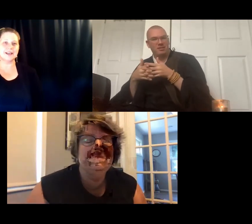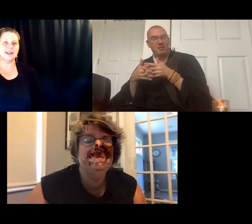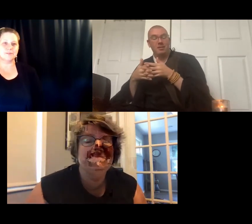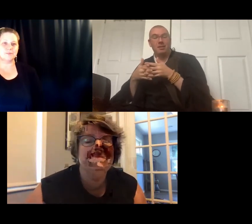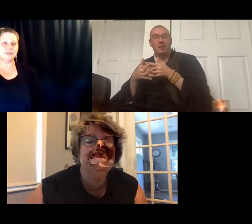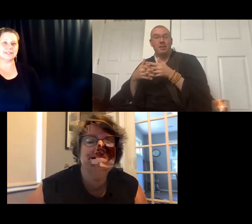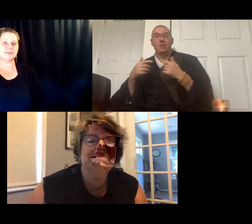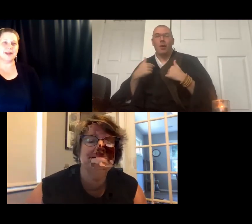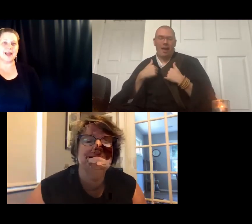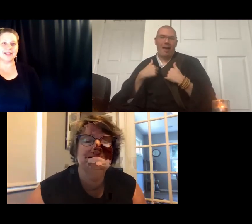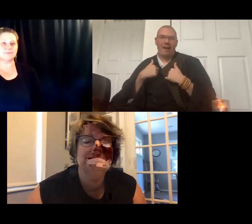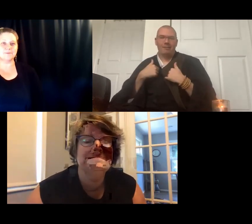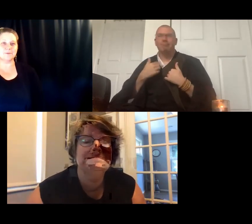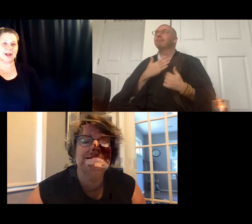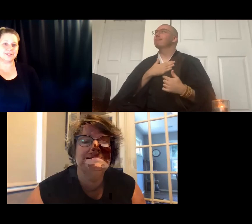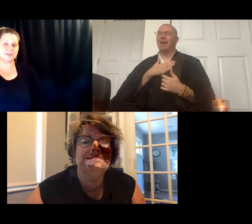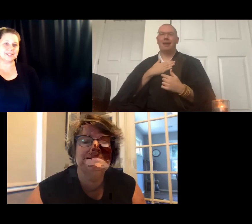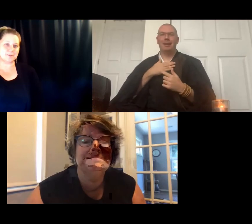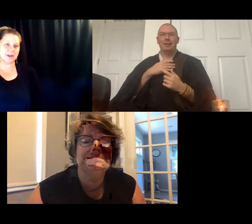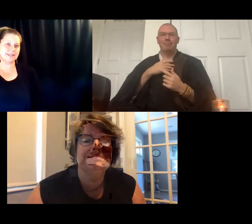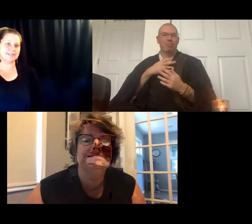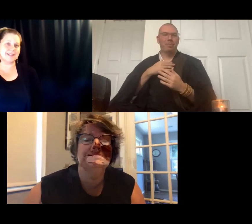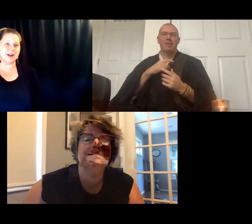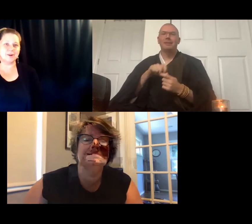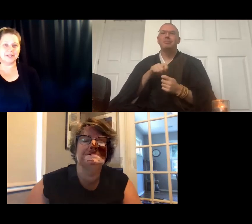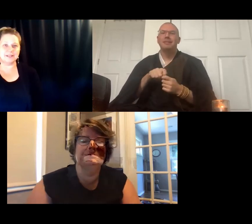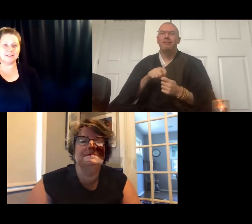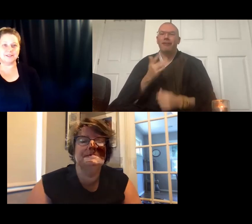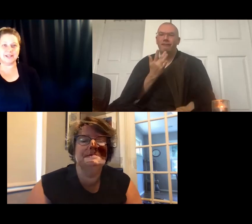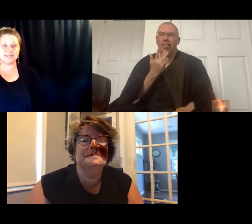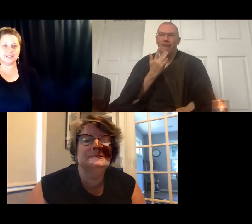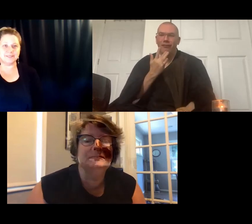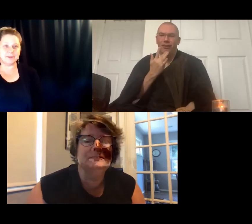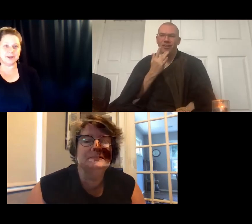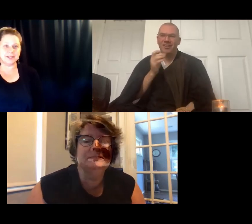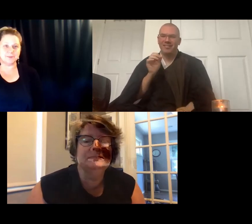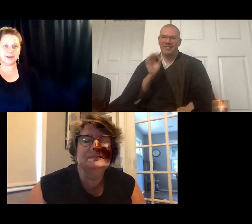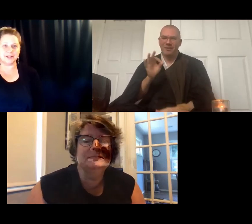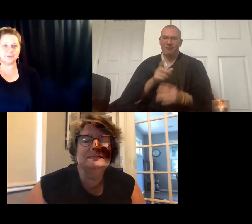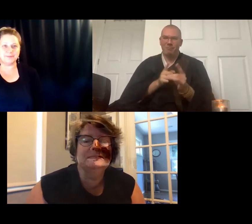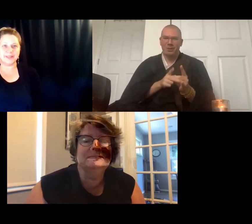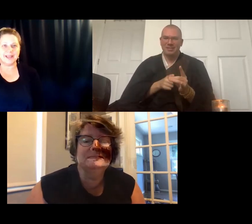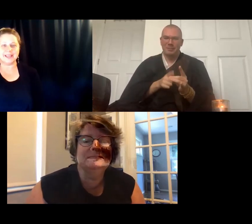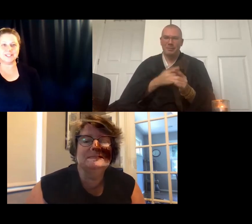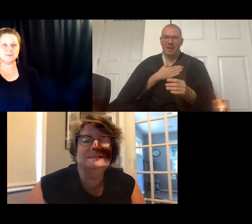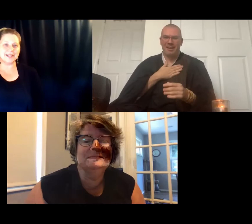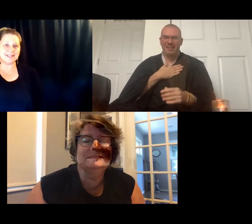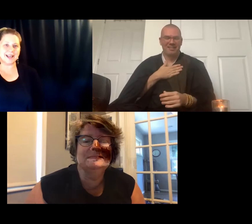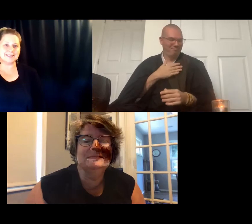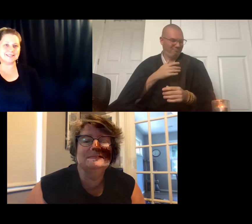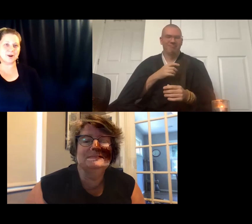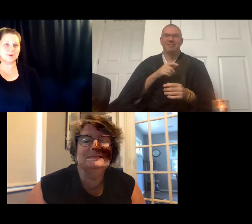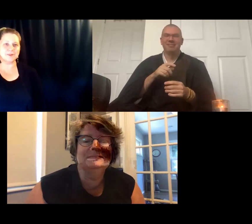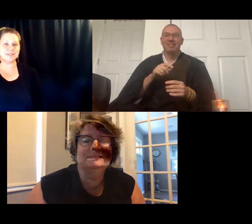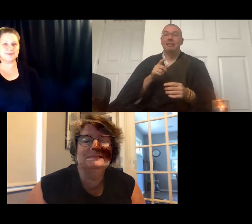this Buddhism has gradually spread and is now in the United States of America as well. Each place